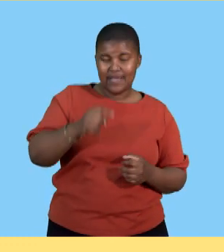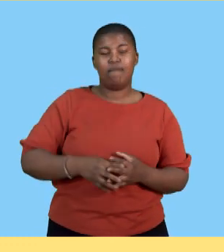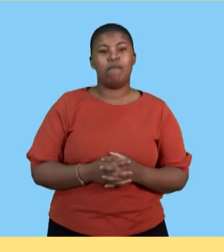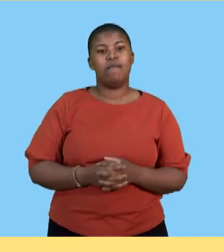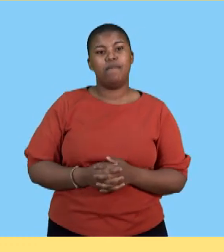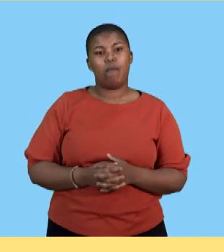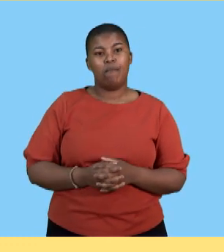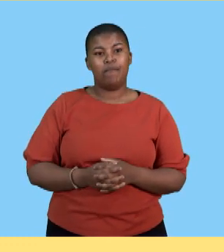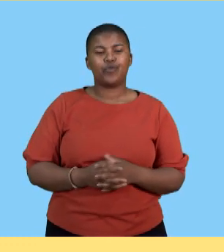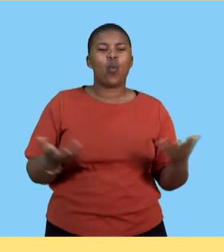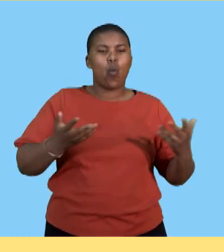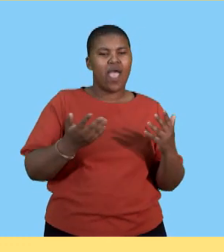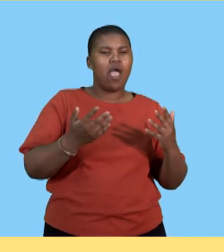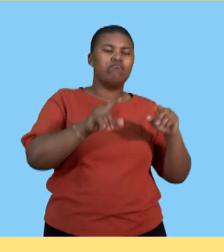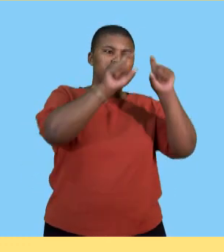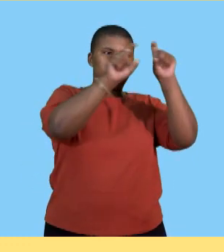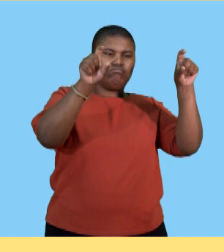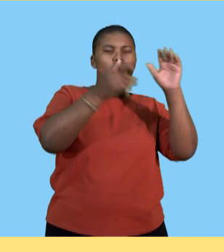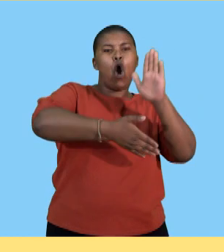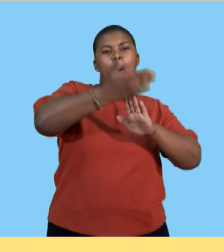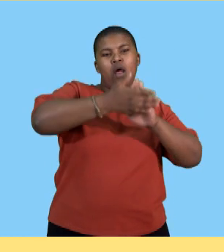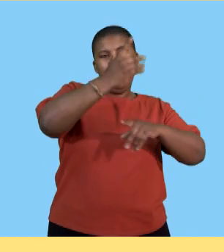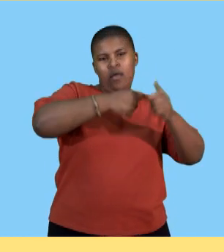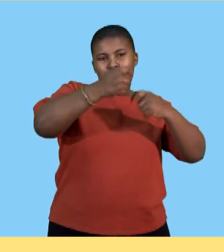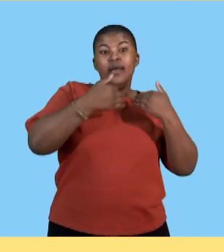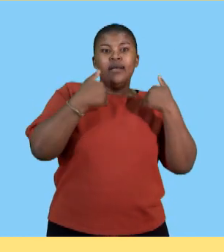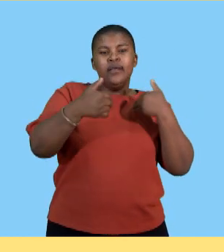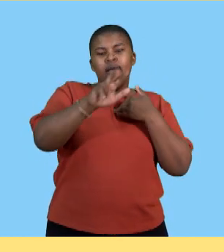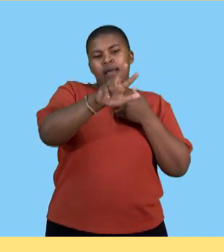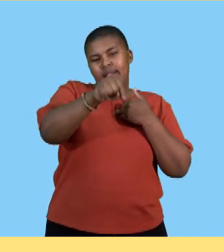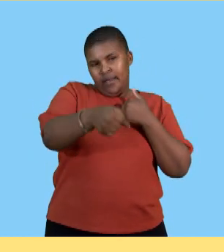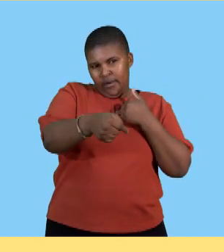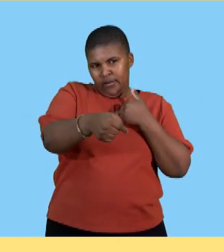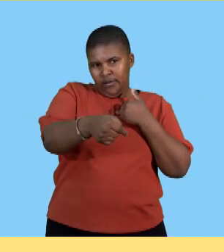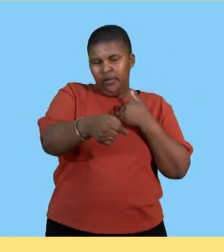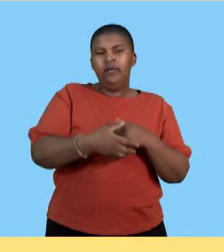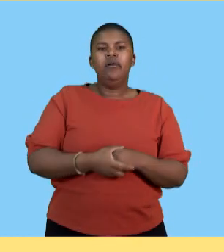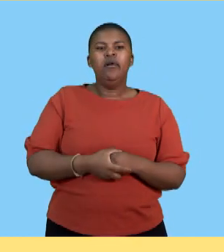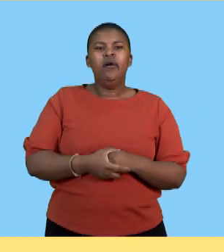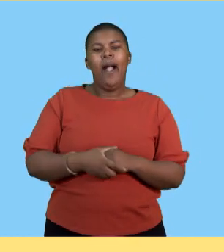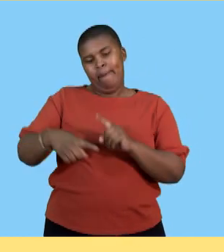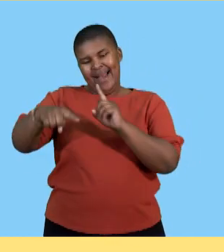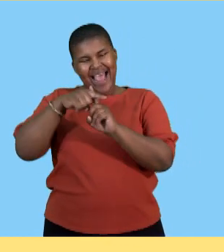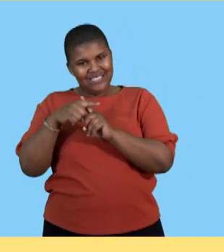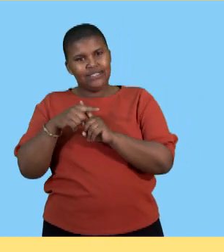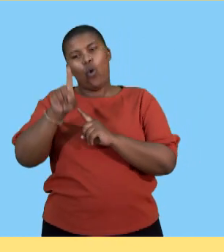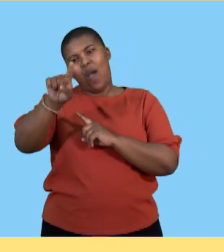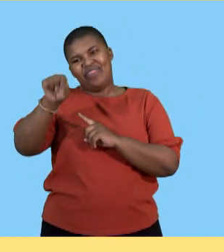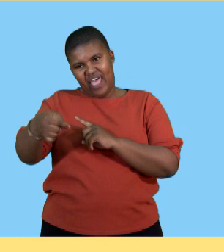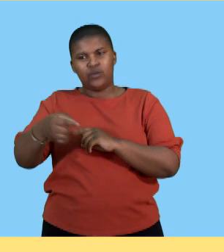Depreciation under my operating expenses. I'll first start with 8,000, then I'll say